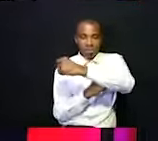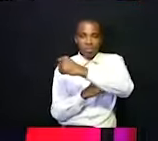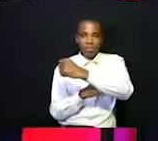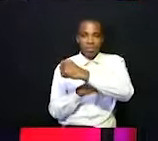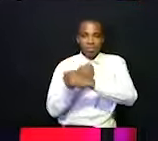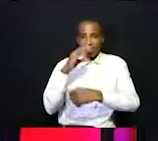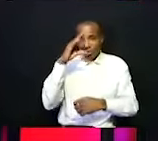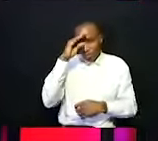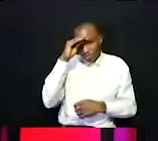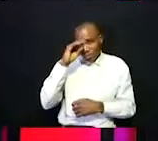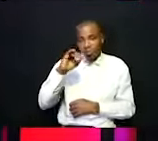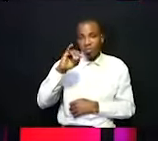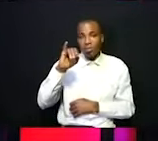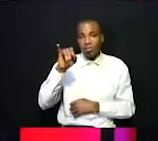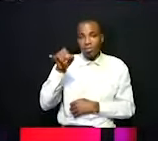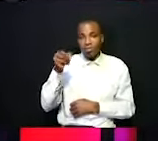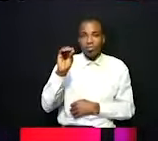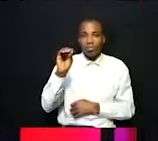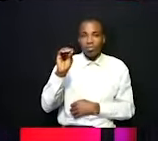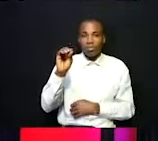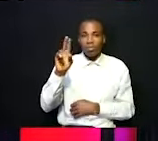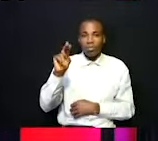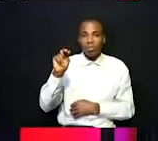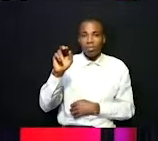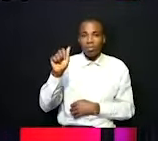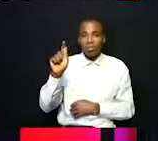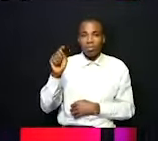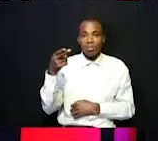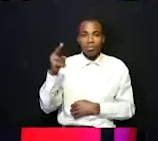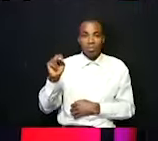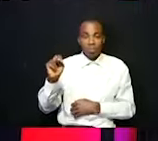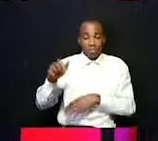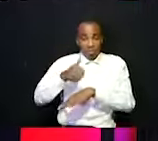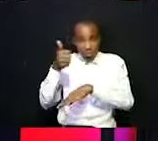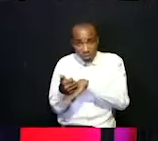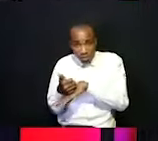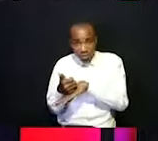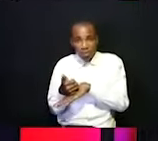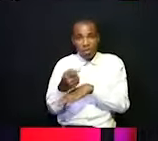wife built for their descendants to stand on.